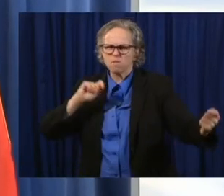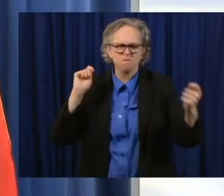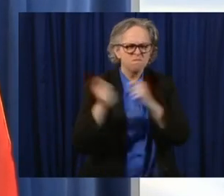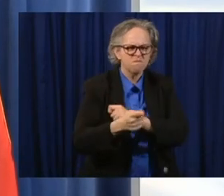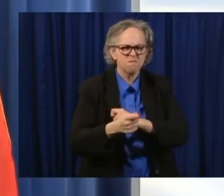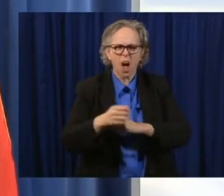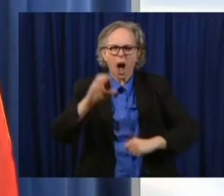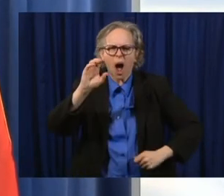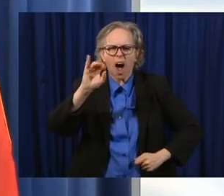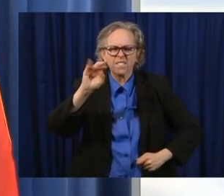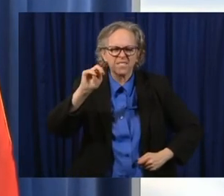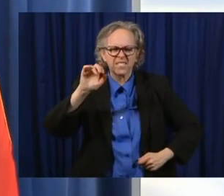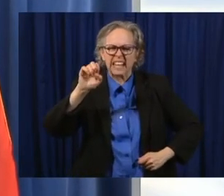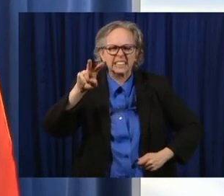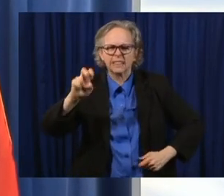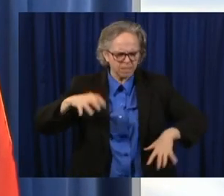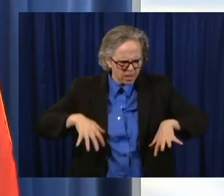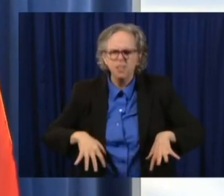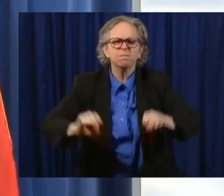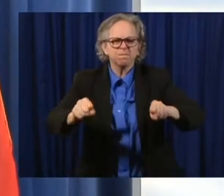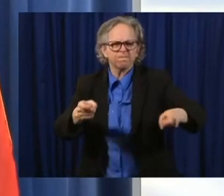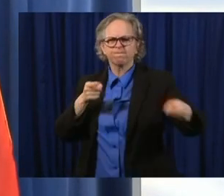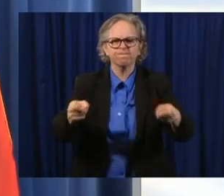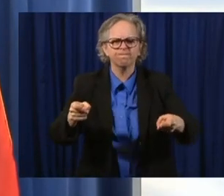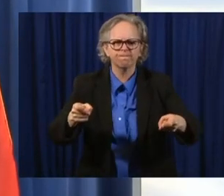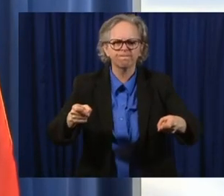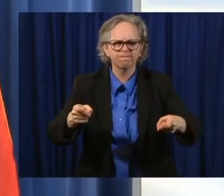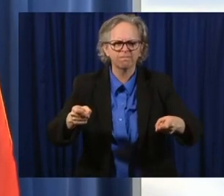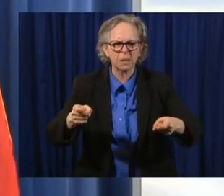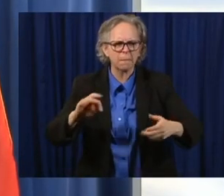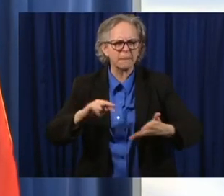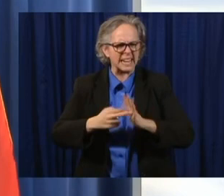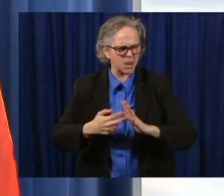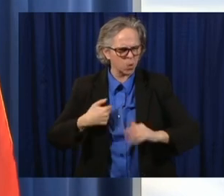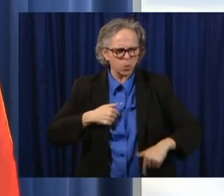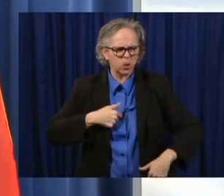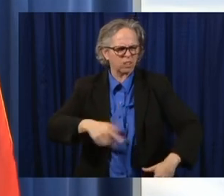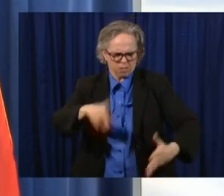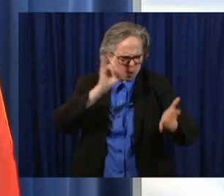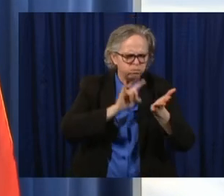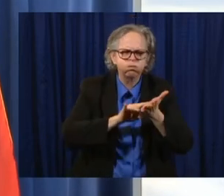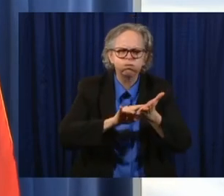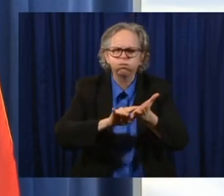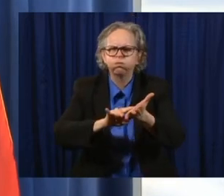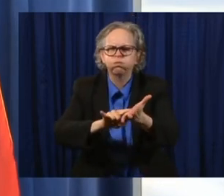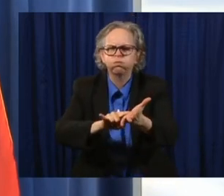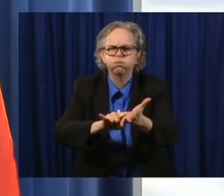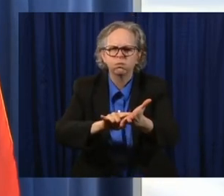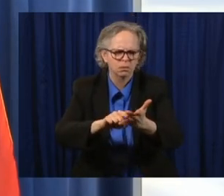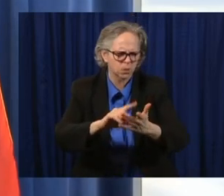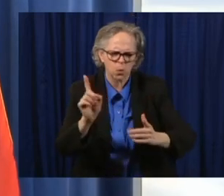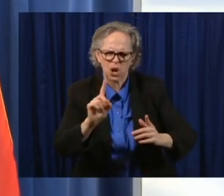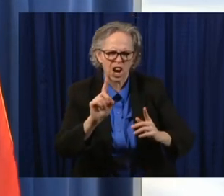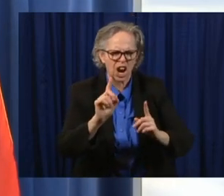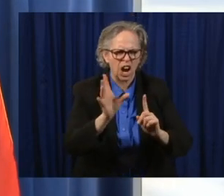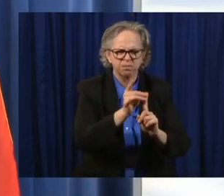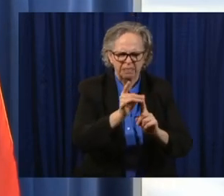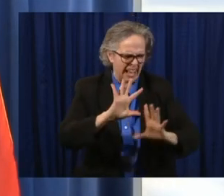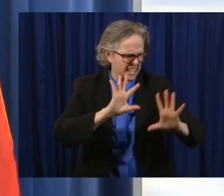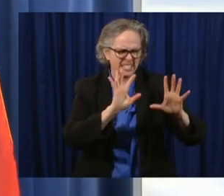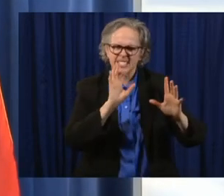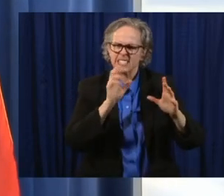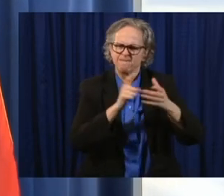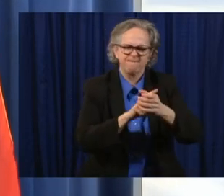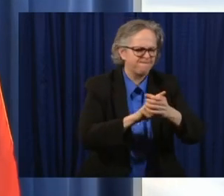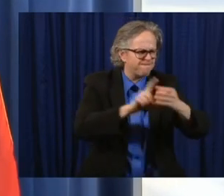enemy. That means we're going to track it down. We're going to isolate it, and we're going to go after it.